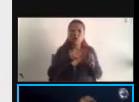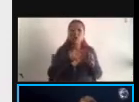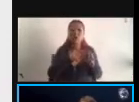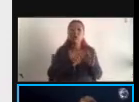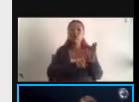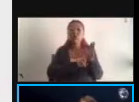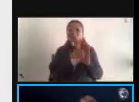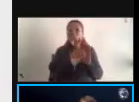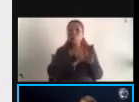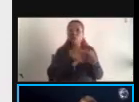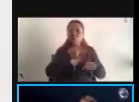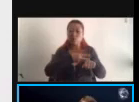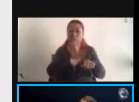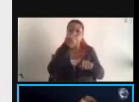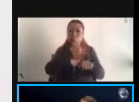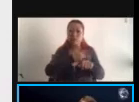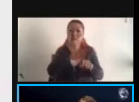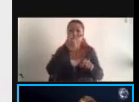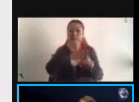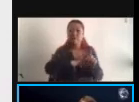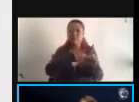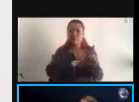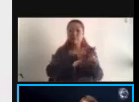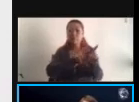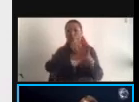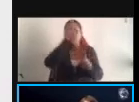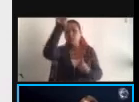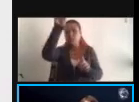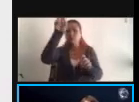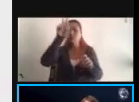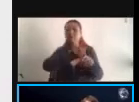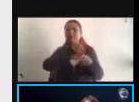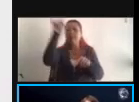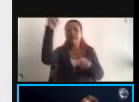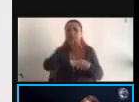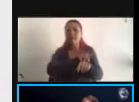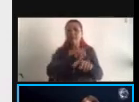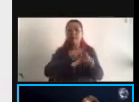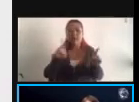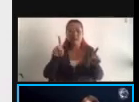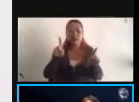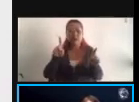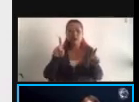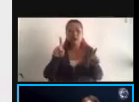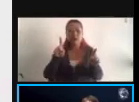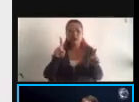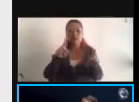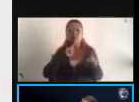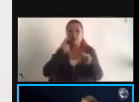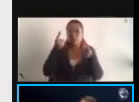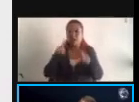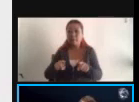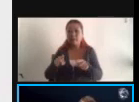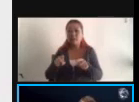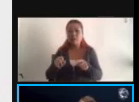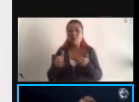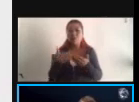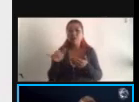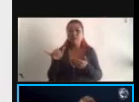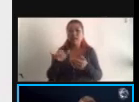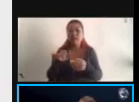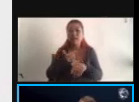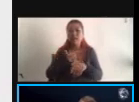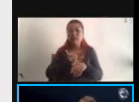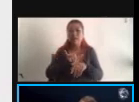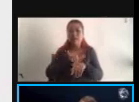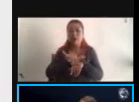month, and that turnaround would be sort of like pulling an airplane up to a gate at an